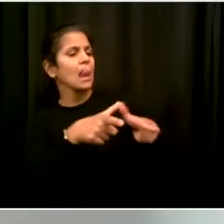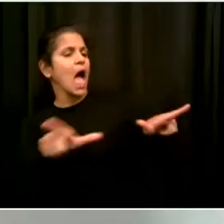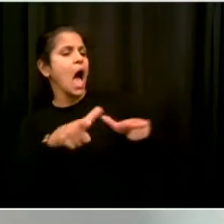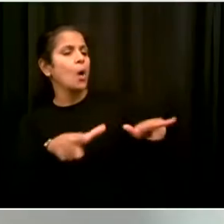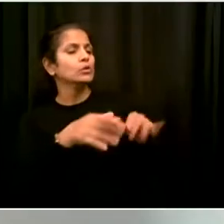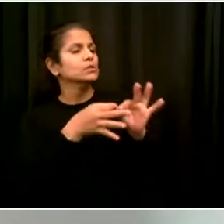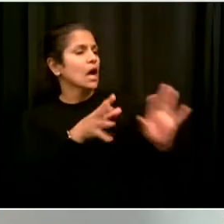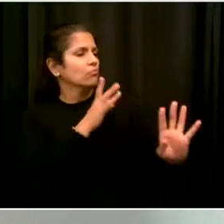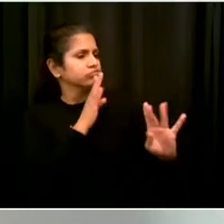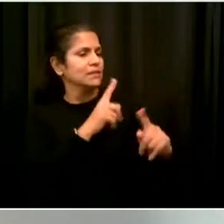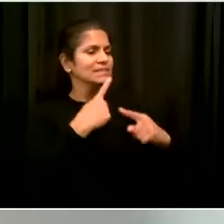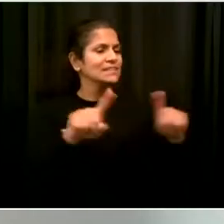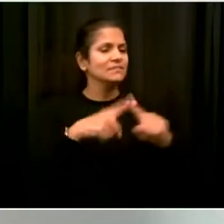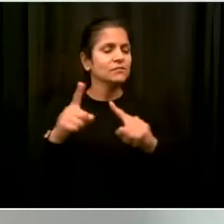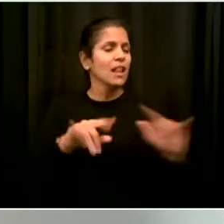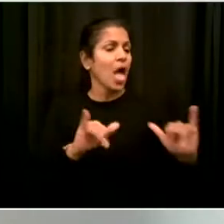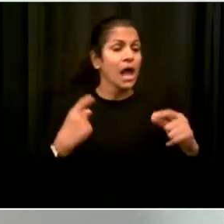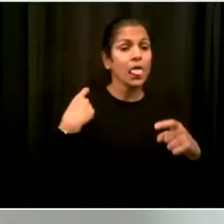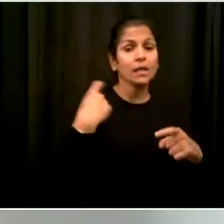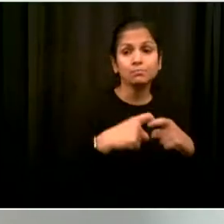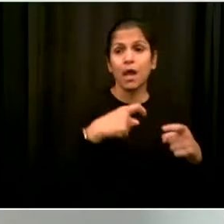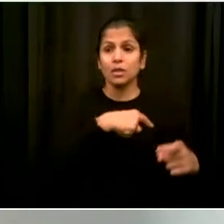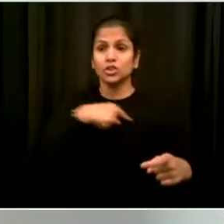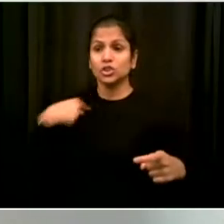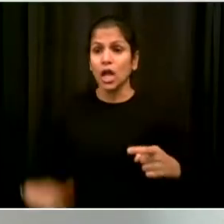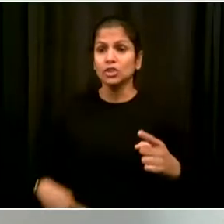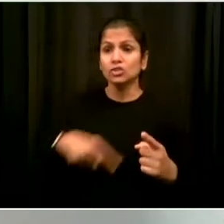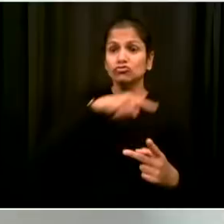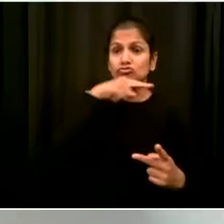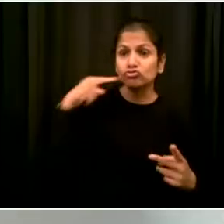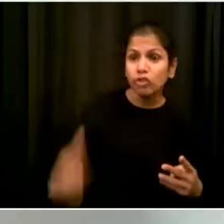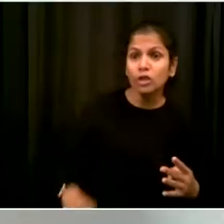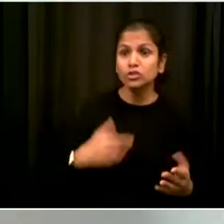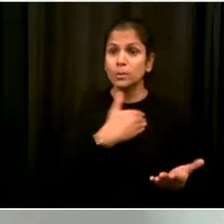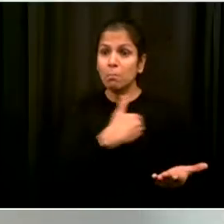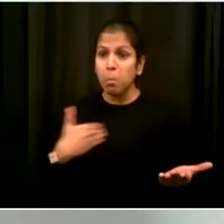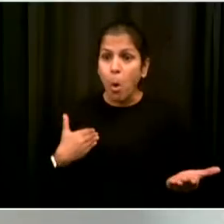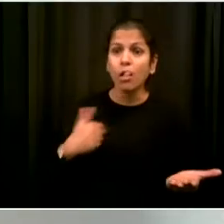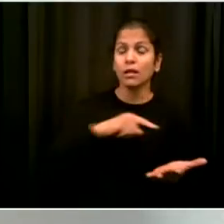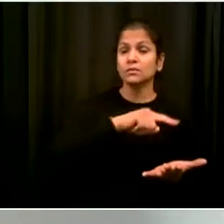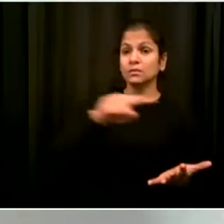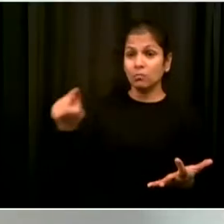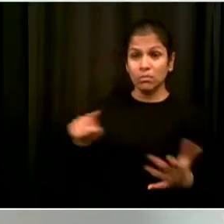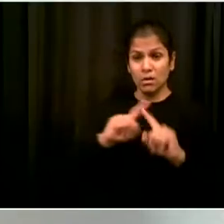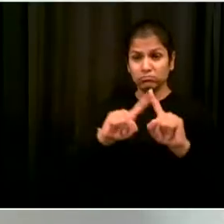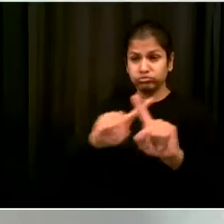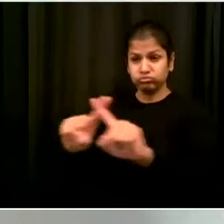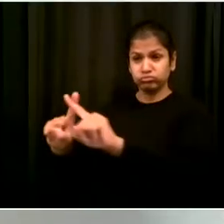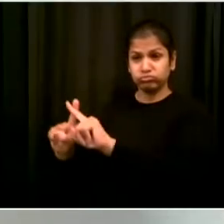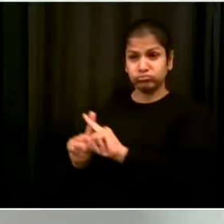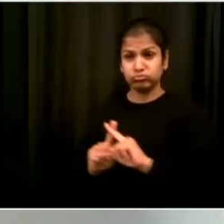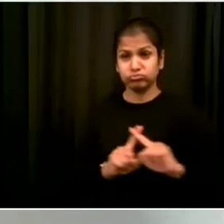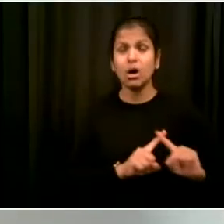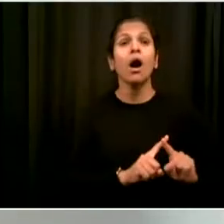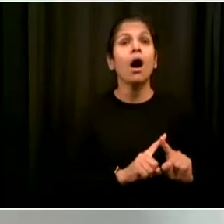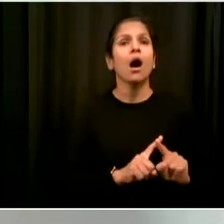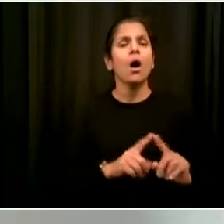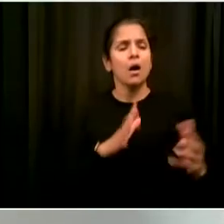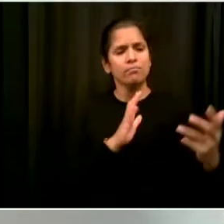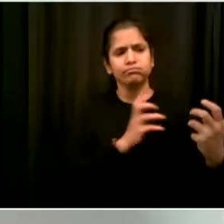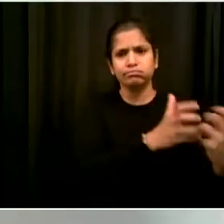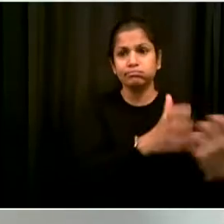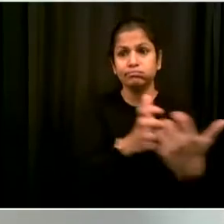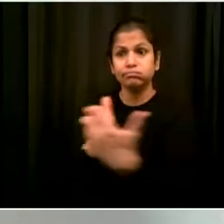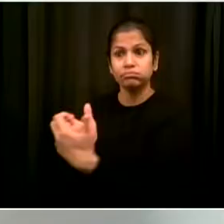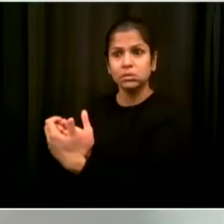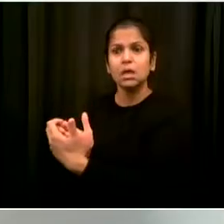data, the information that we have ourselves about the safety and effectiveness of these vaccines. There is a very large concern